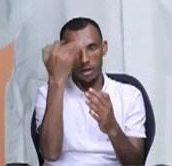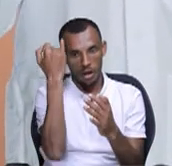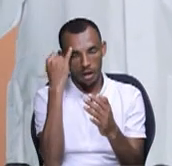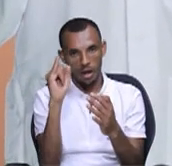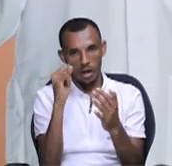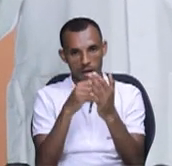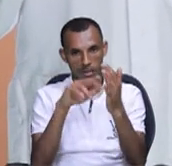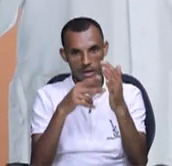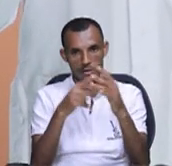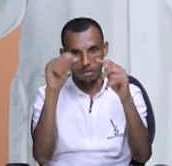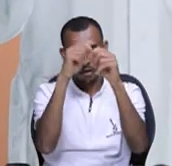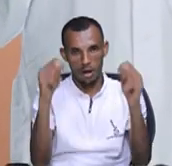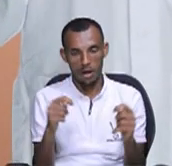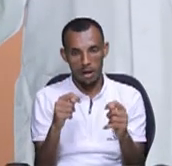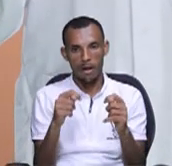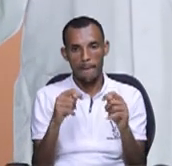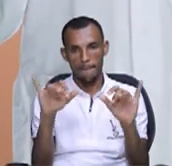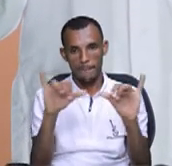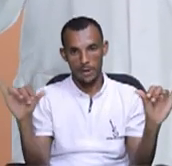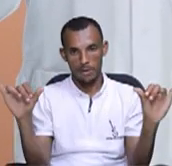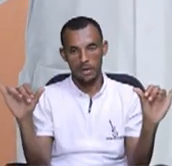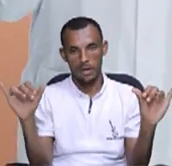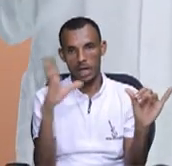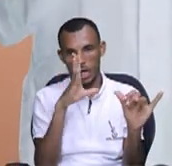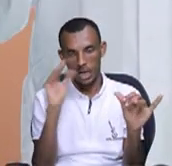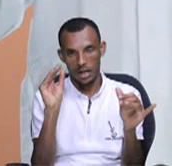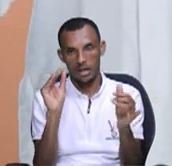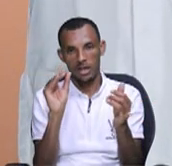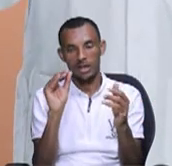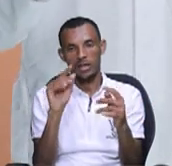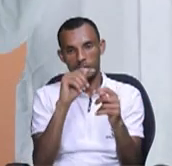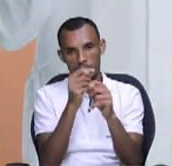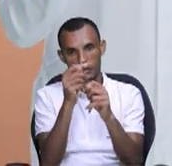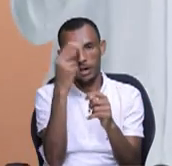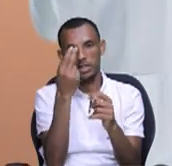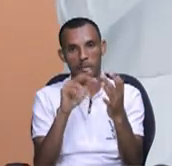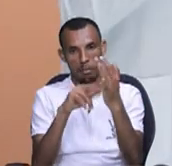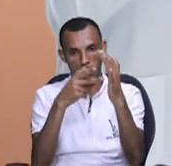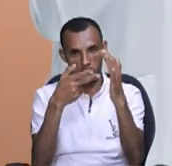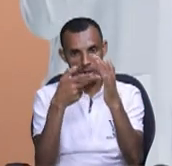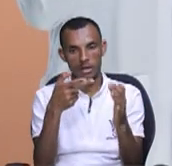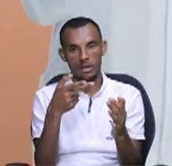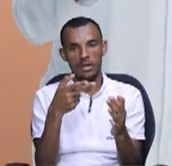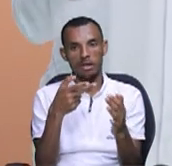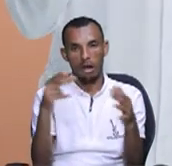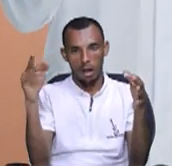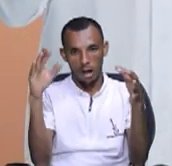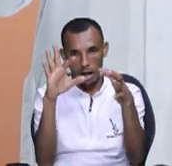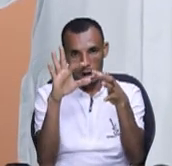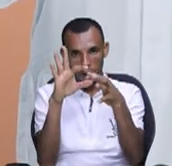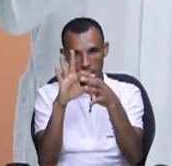trigonometry mean triangle, measurement, and trigonometric function mean function related